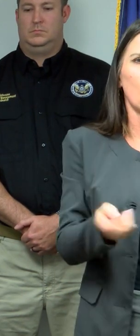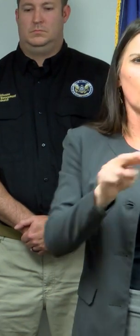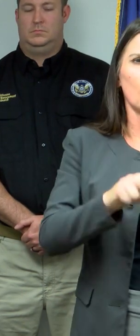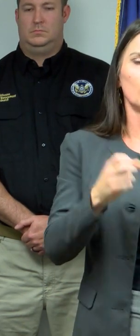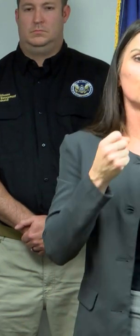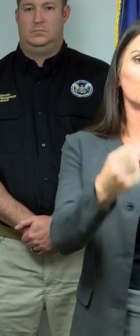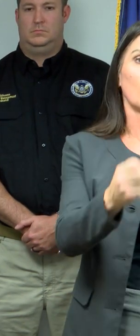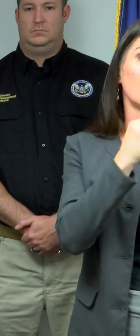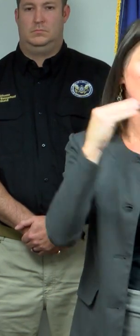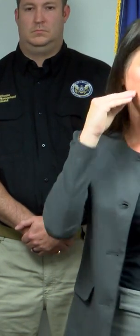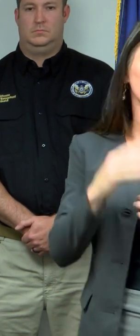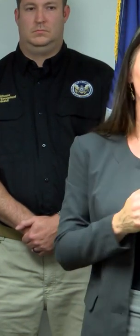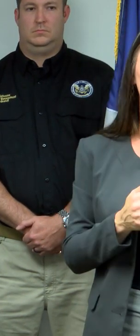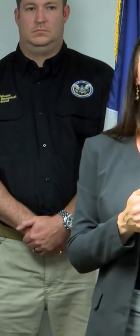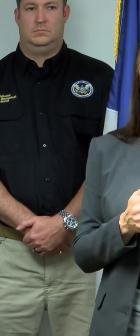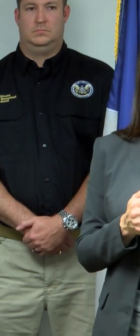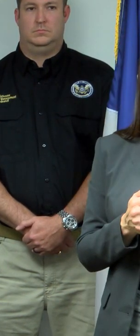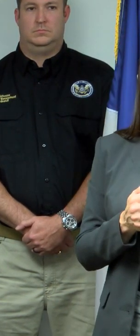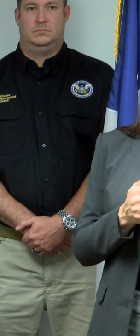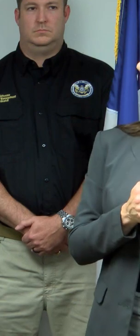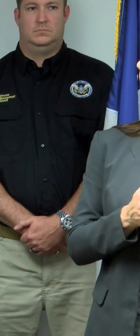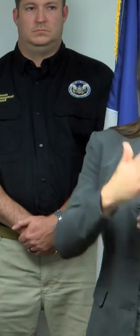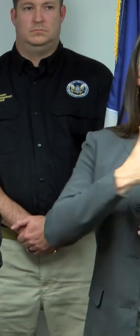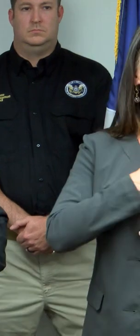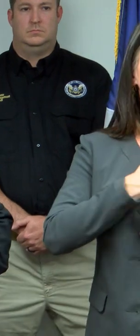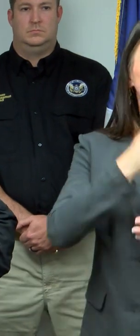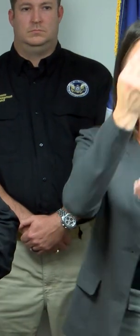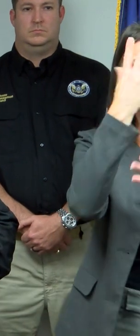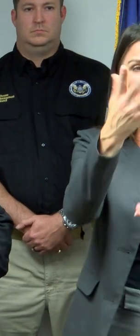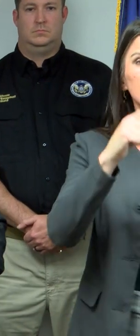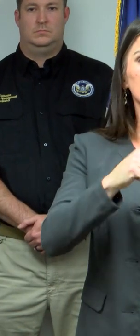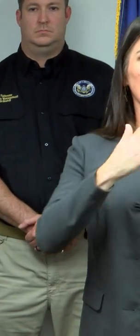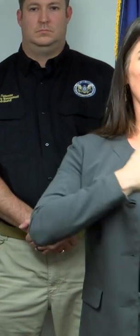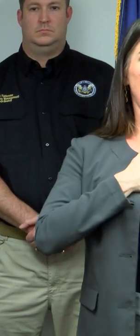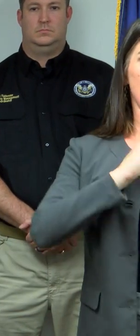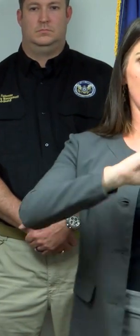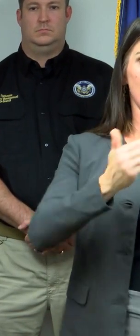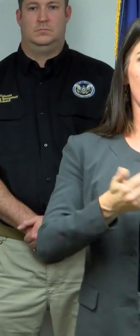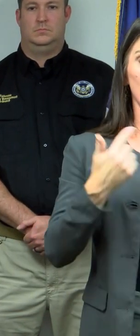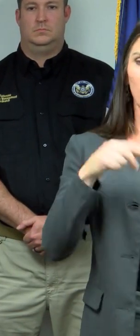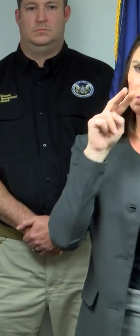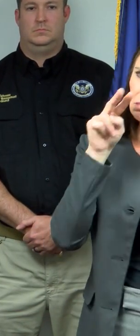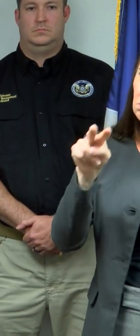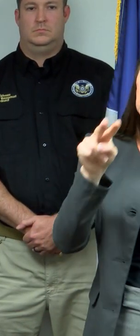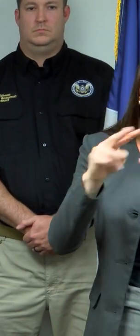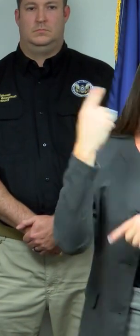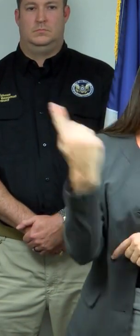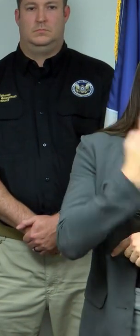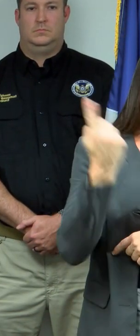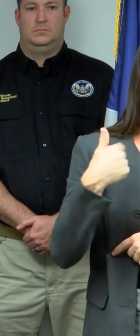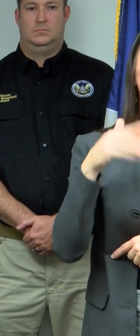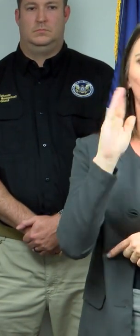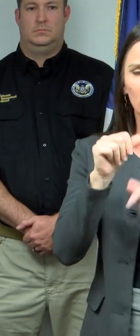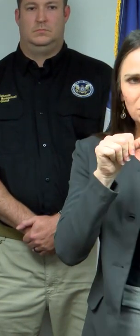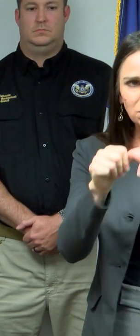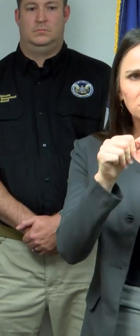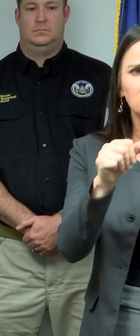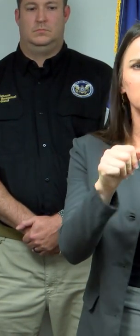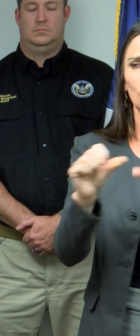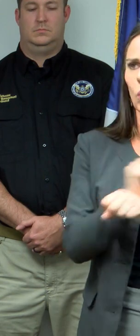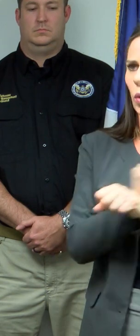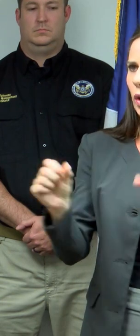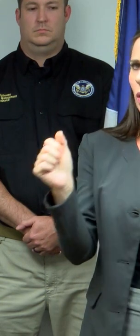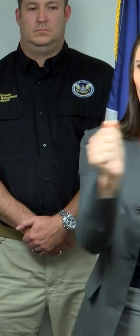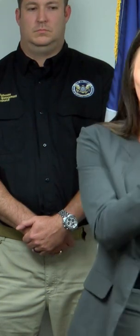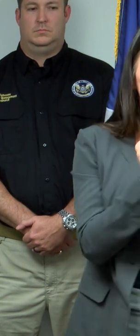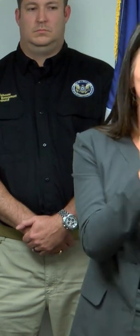leaving home. And my message to my community is that we are constantly monitoring the situation. I will continue working